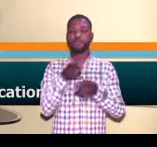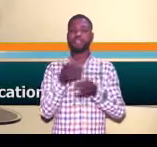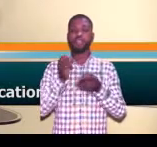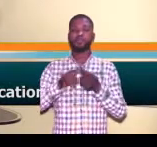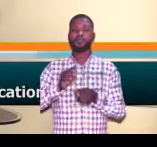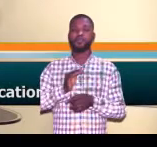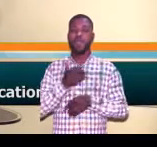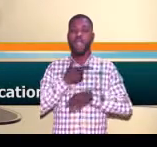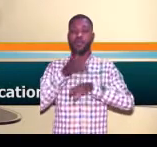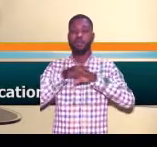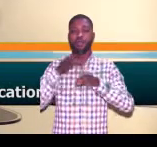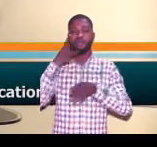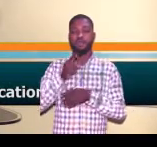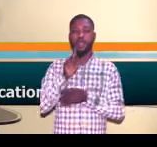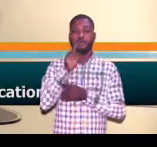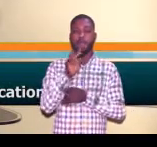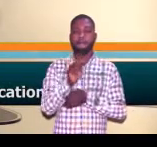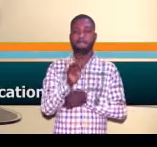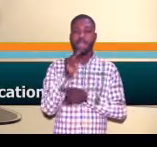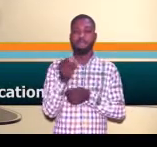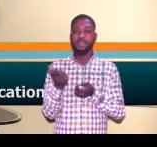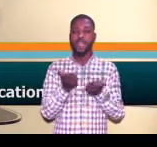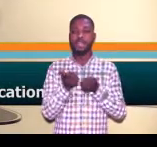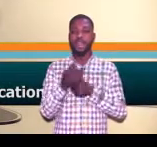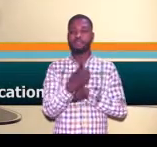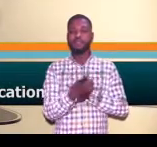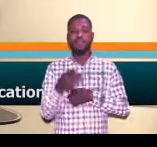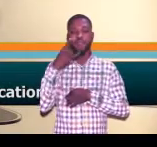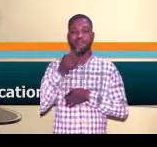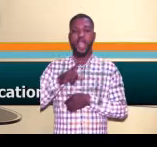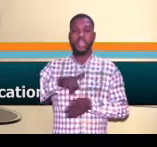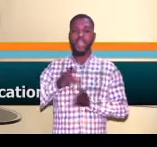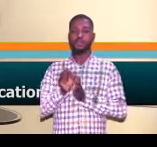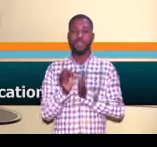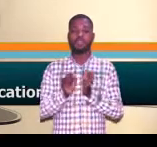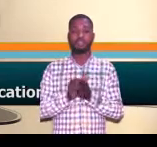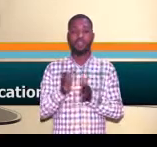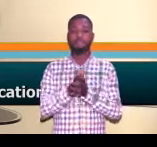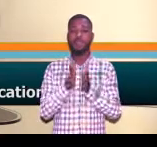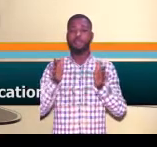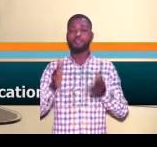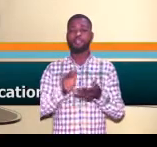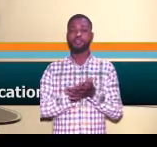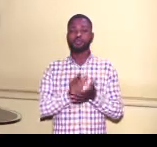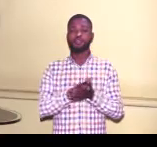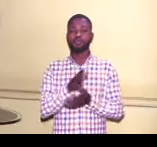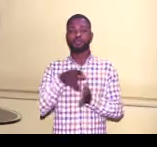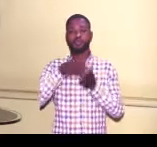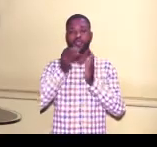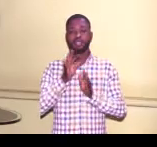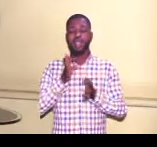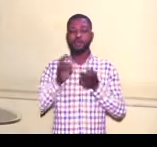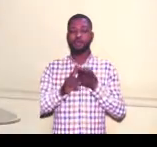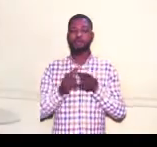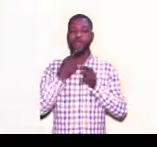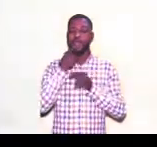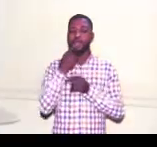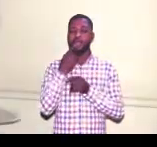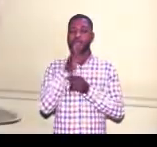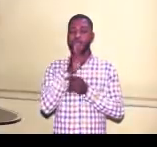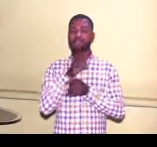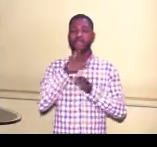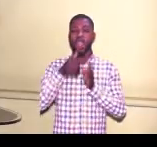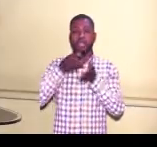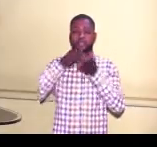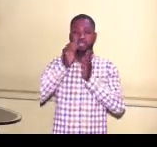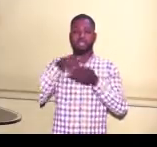that have responded to our call for 1 million drive devices for Lagos State public school students. I want